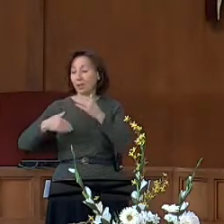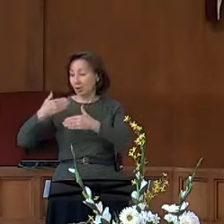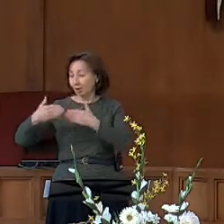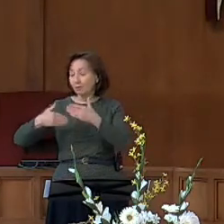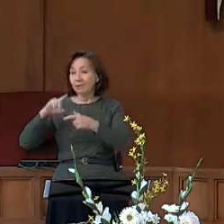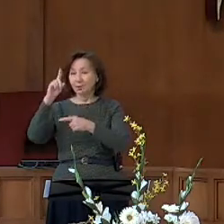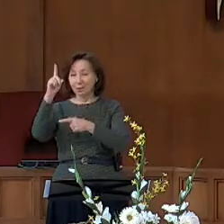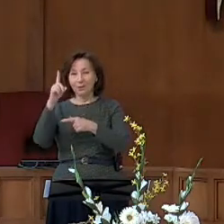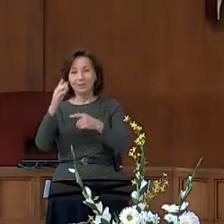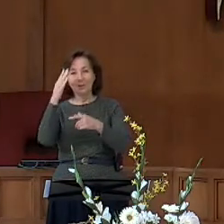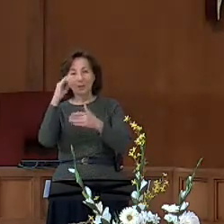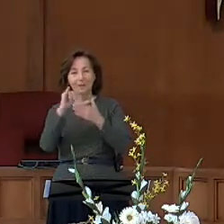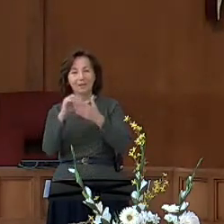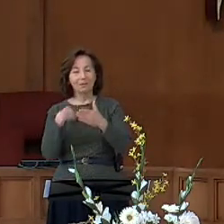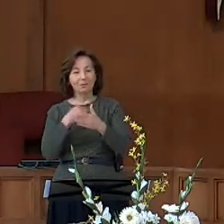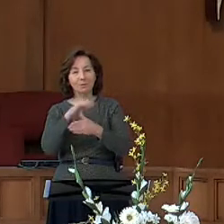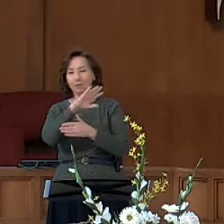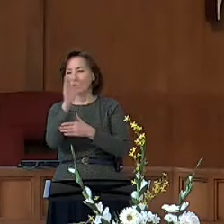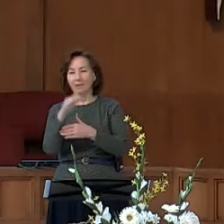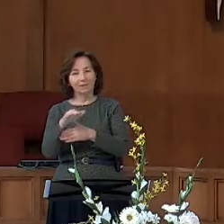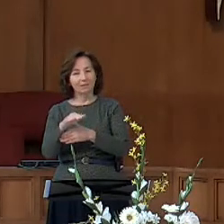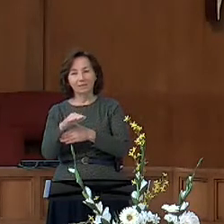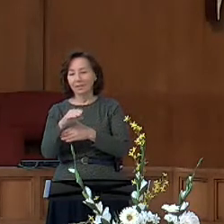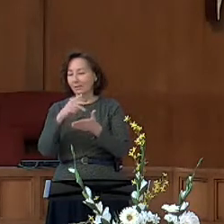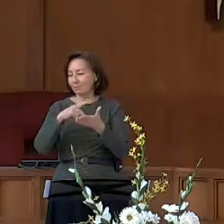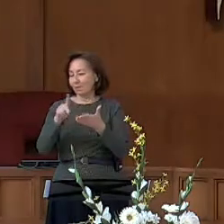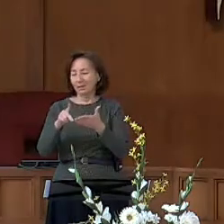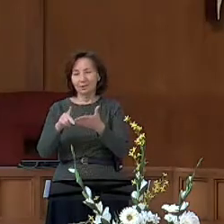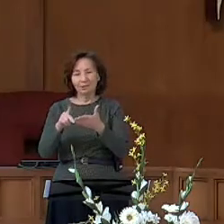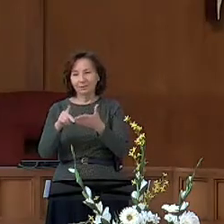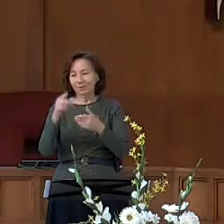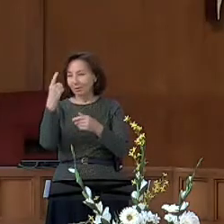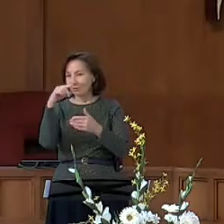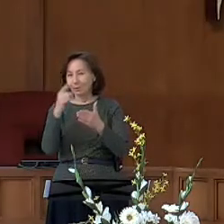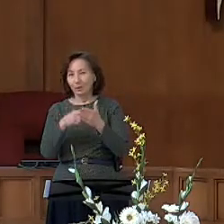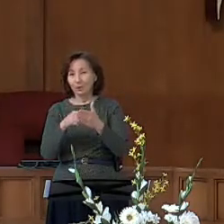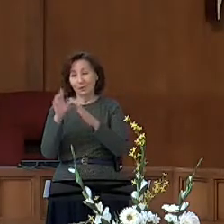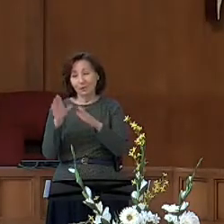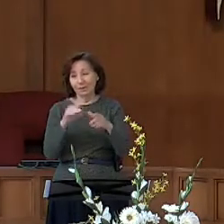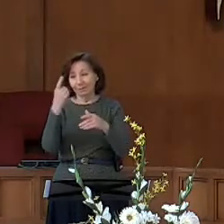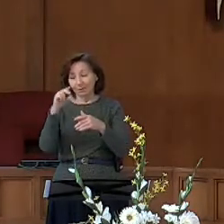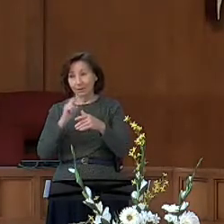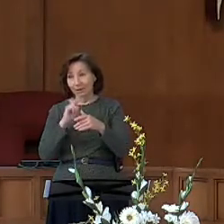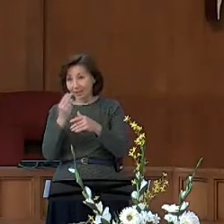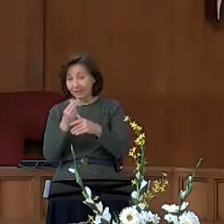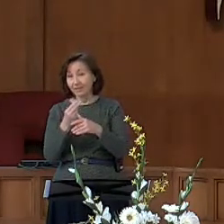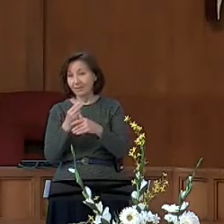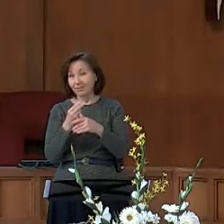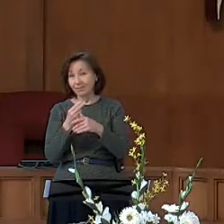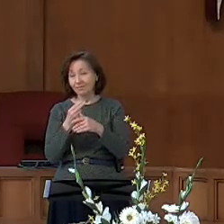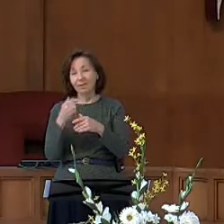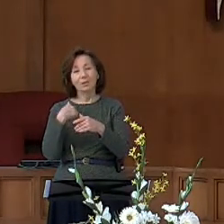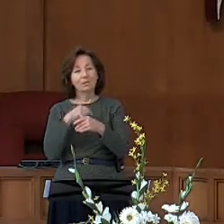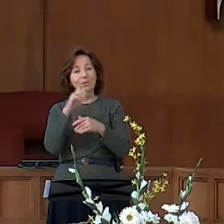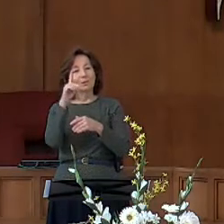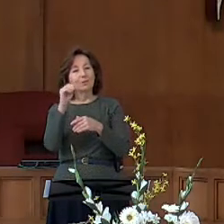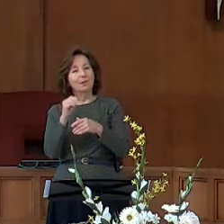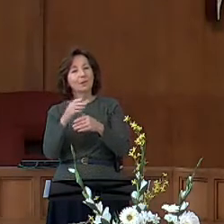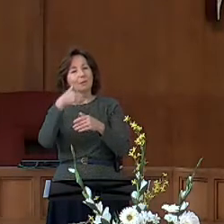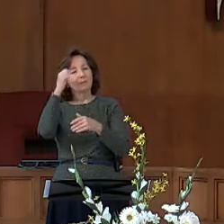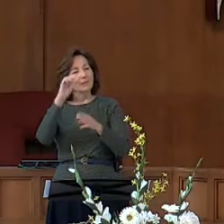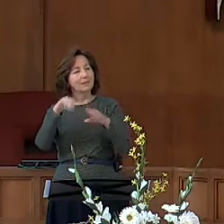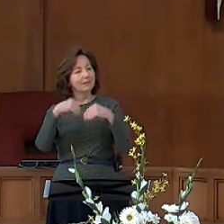you, knowing that we'll never ever repay you for what you have done for us. And even though we do our best to